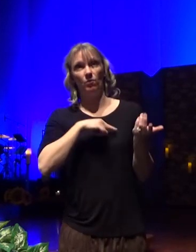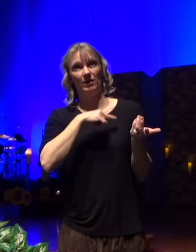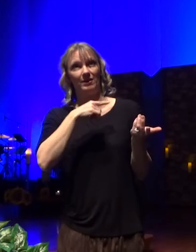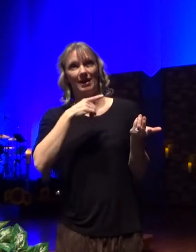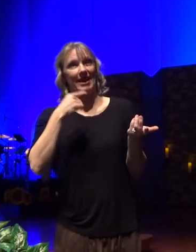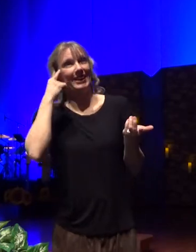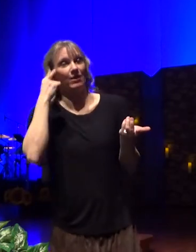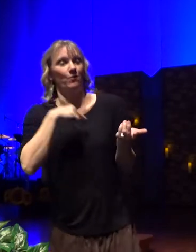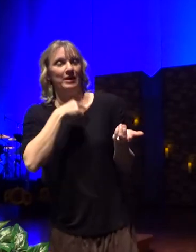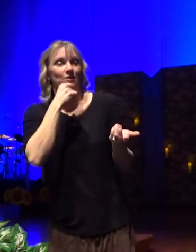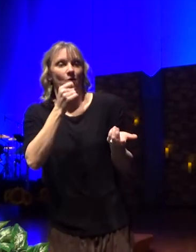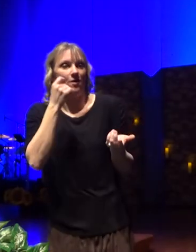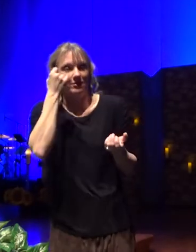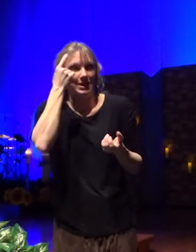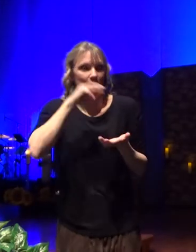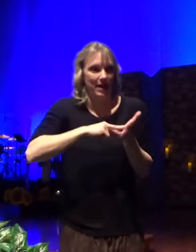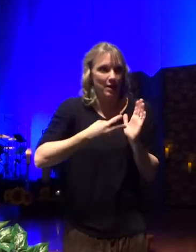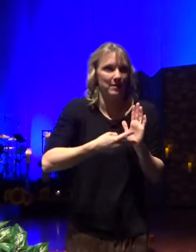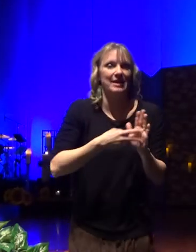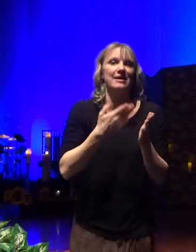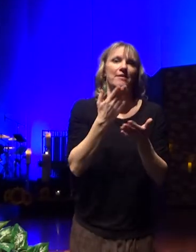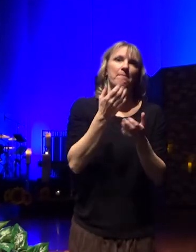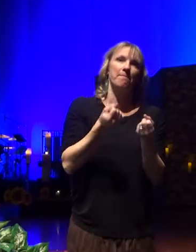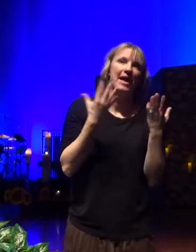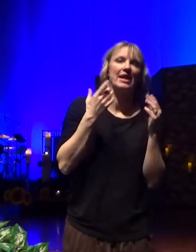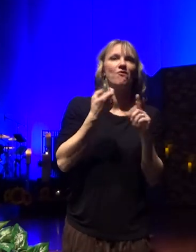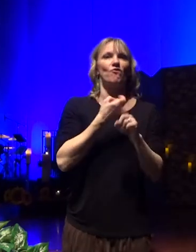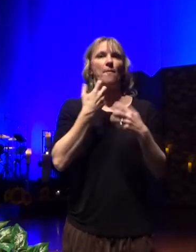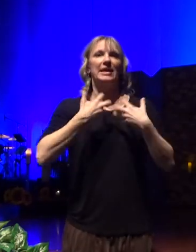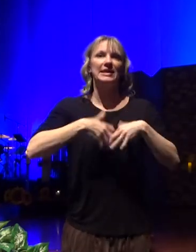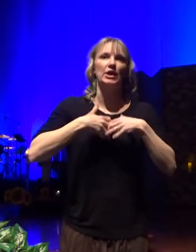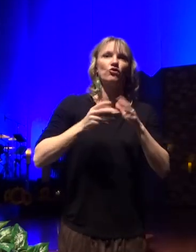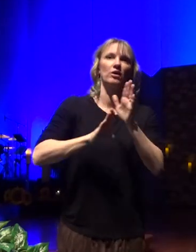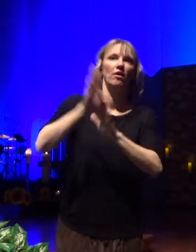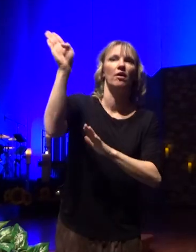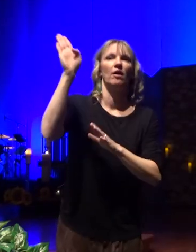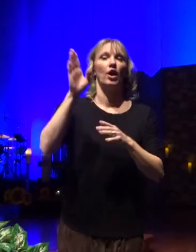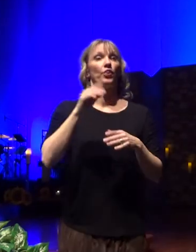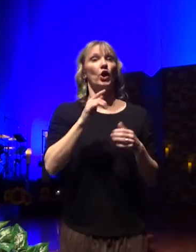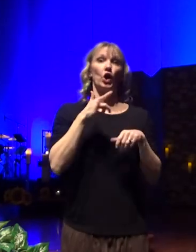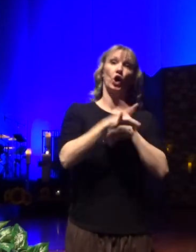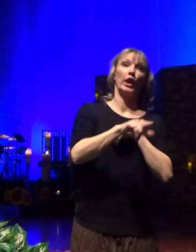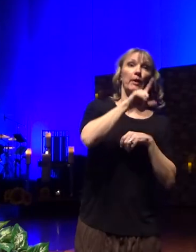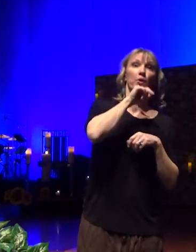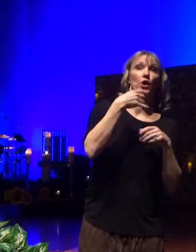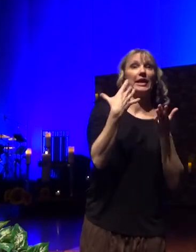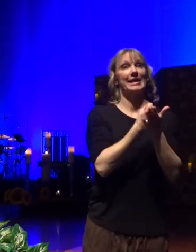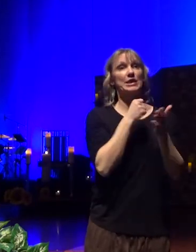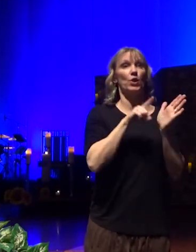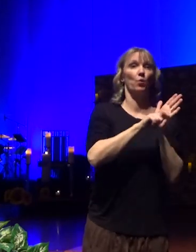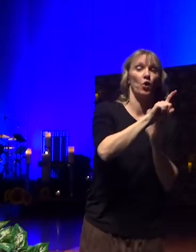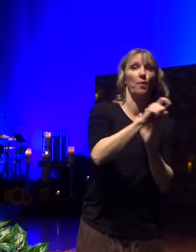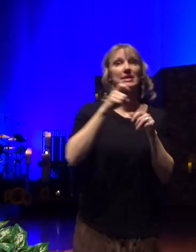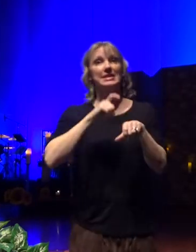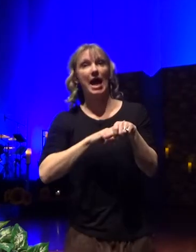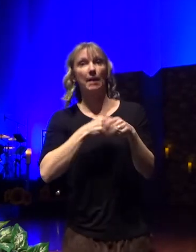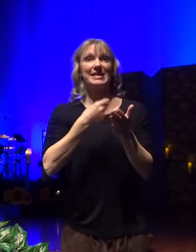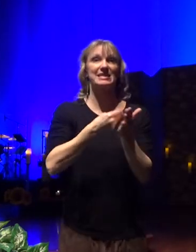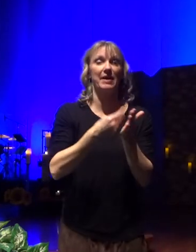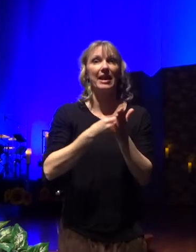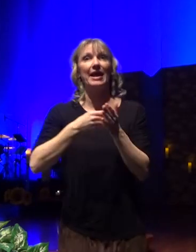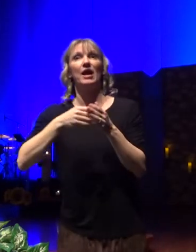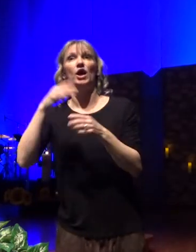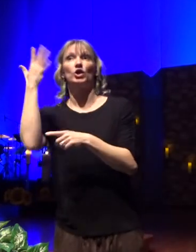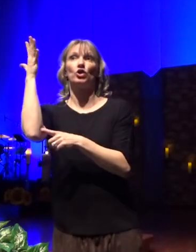have no idea what they mean, right? A lot of them come from the Industrial Revolution. The early bird gets the worm. Time is money.